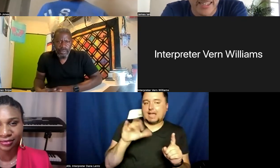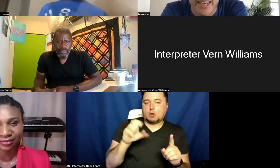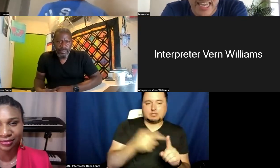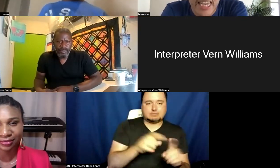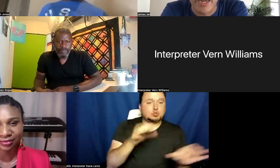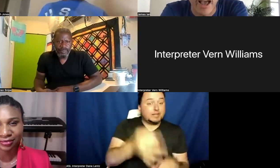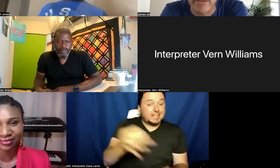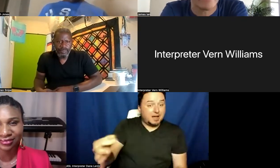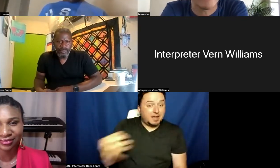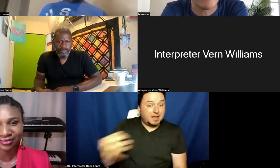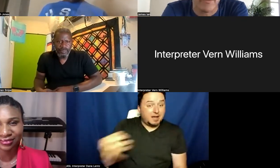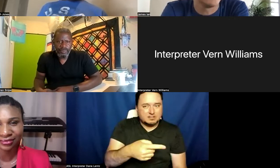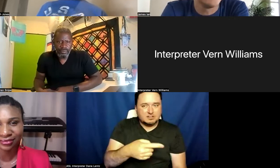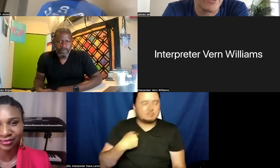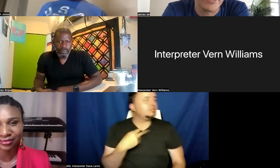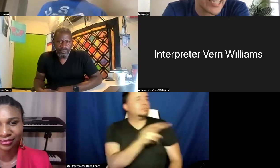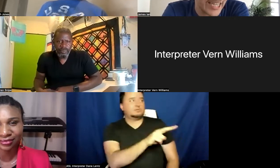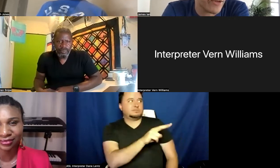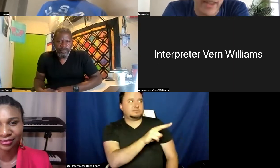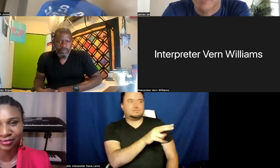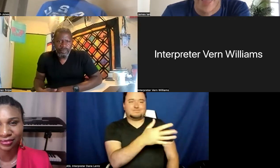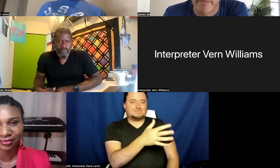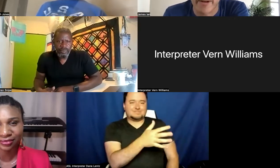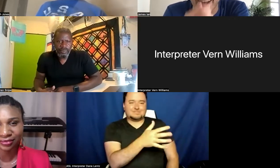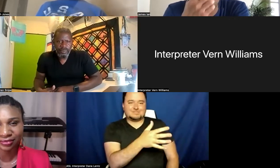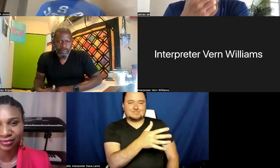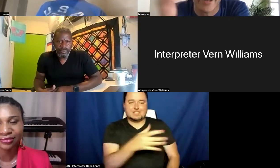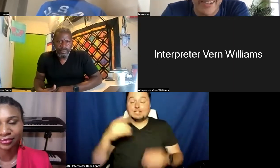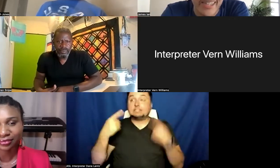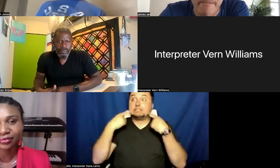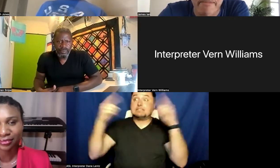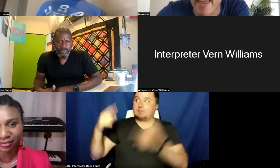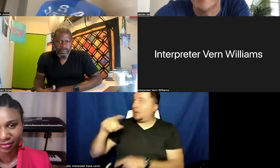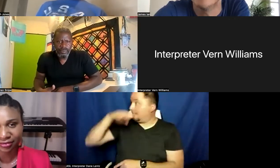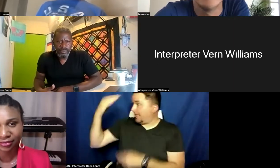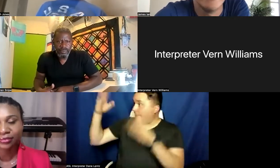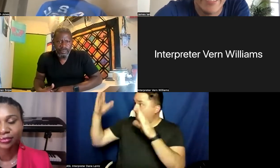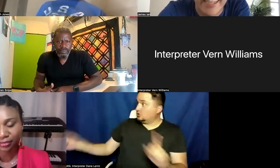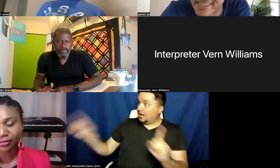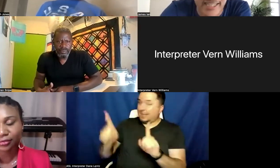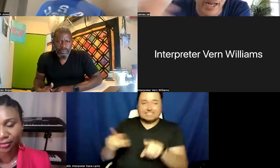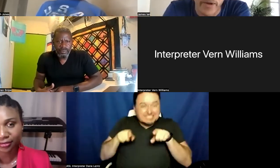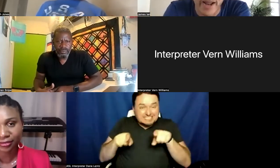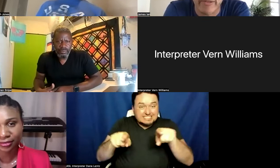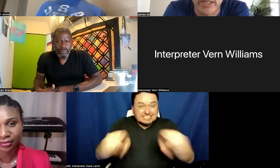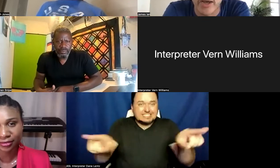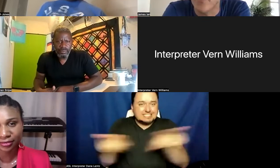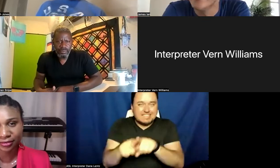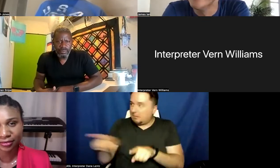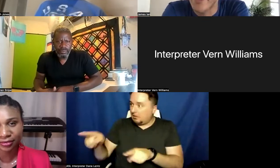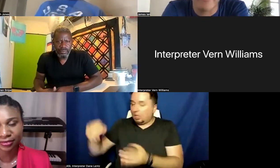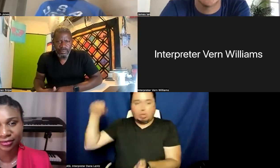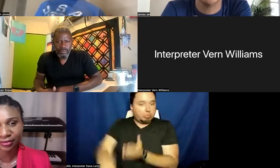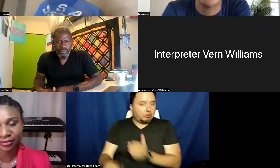and it's just eaten up and so successful. Then like a Black person could come along and do the same thing and it doesn't sell or whatever. And